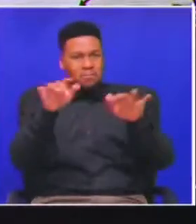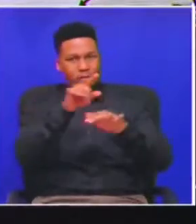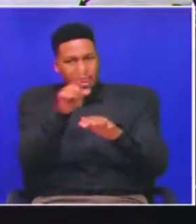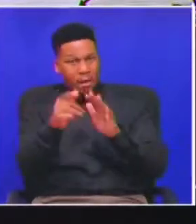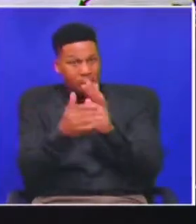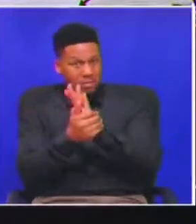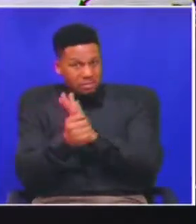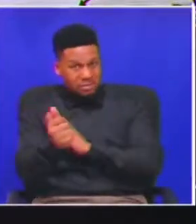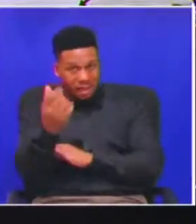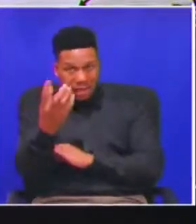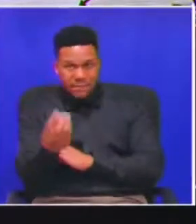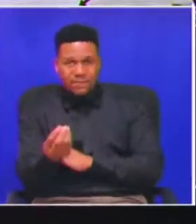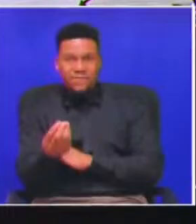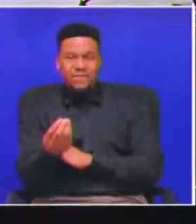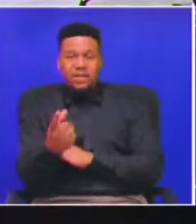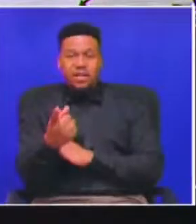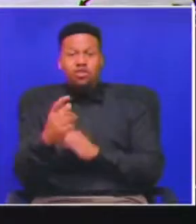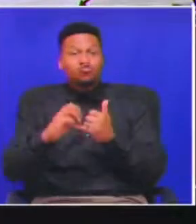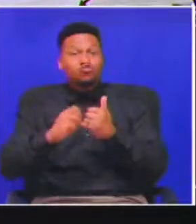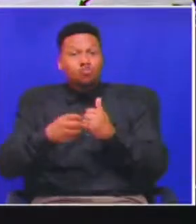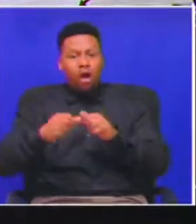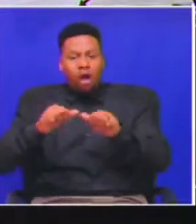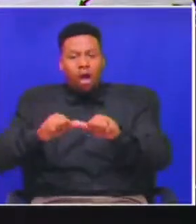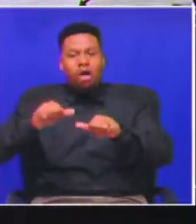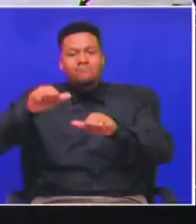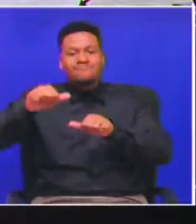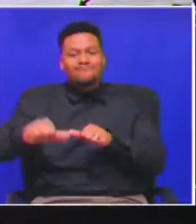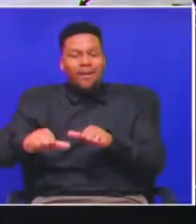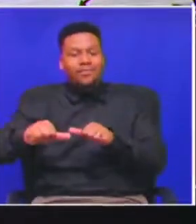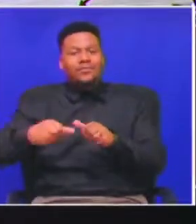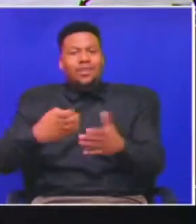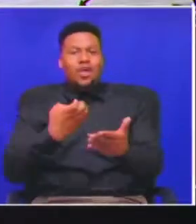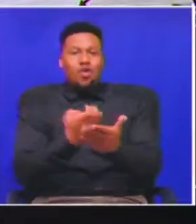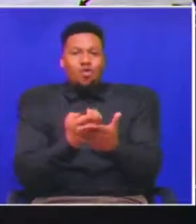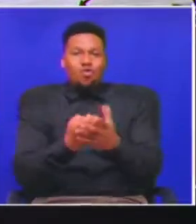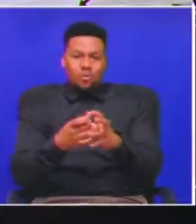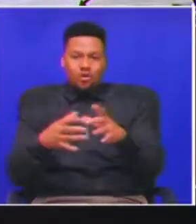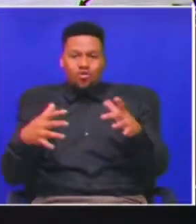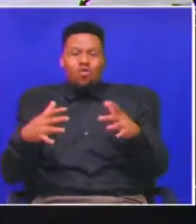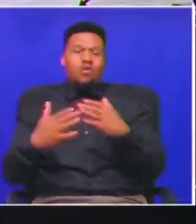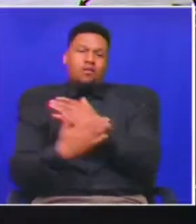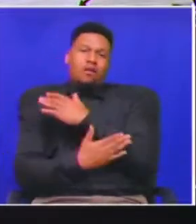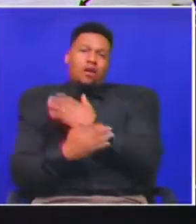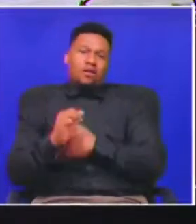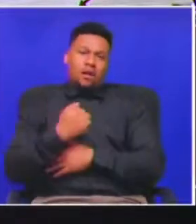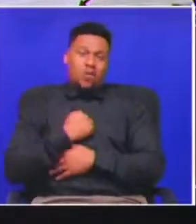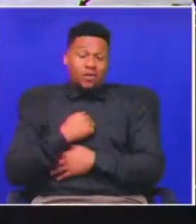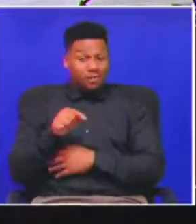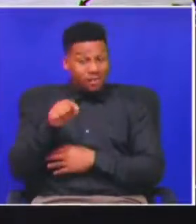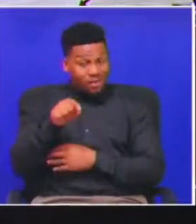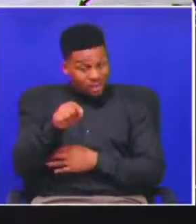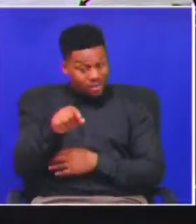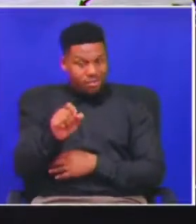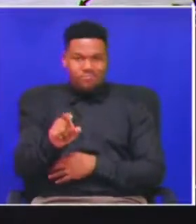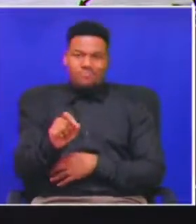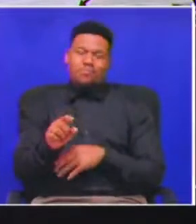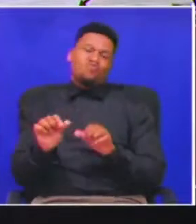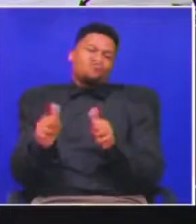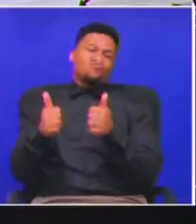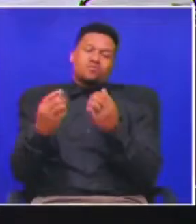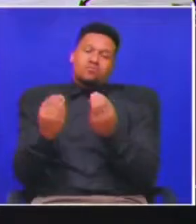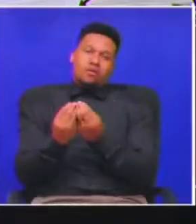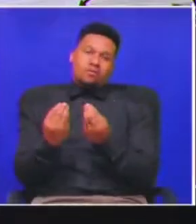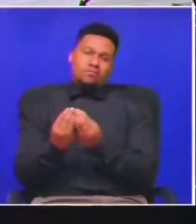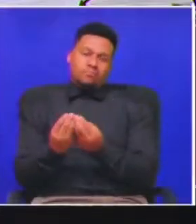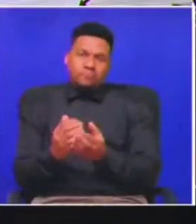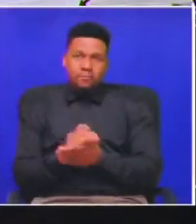will advance the economic growth of our country is a good thing to do. And the state, not